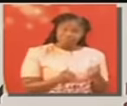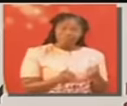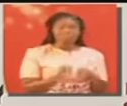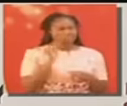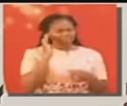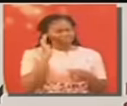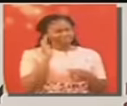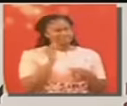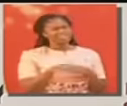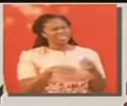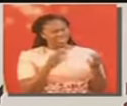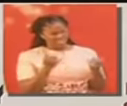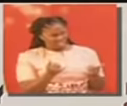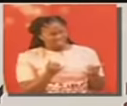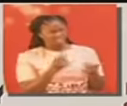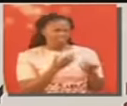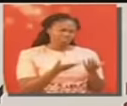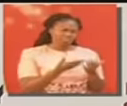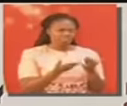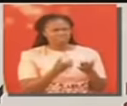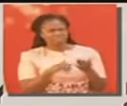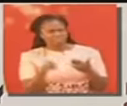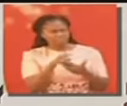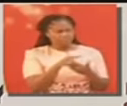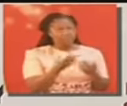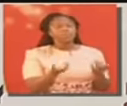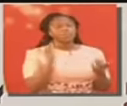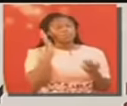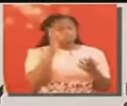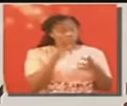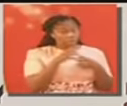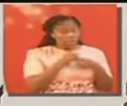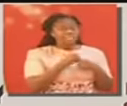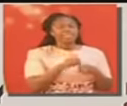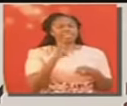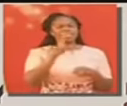between now and early next week, we have